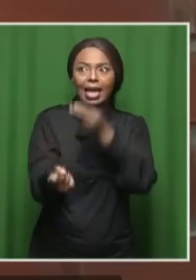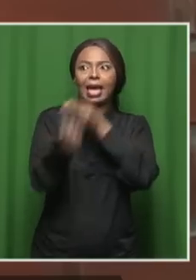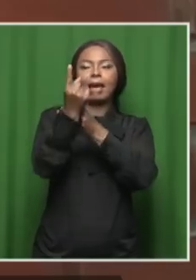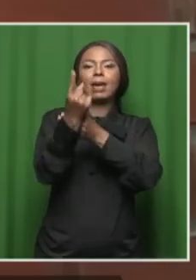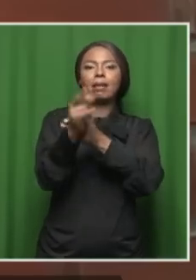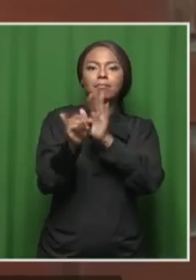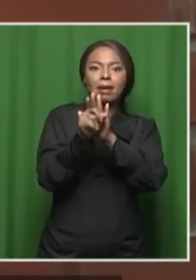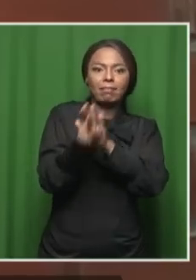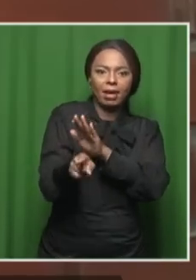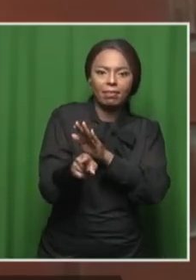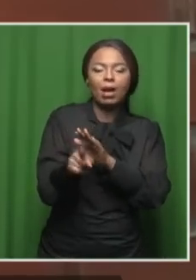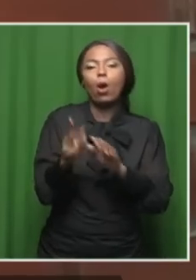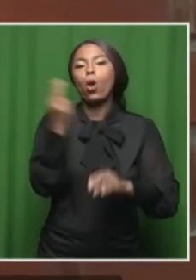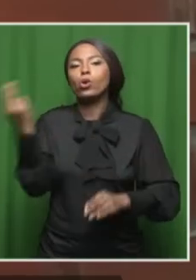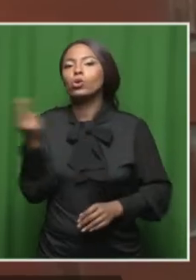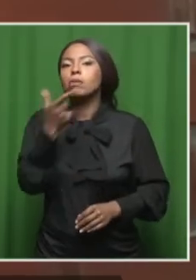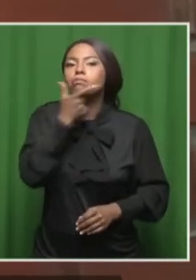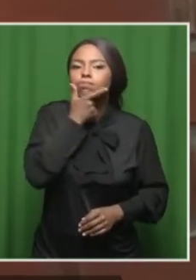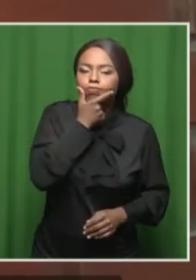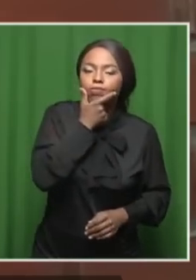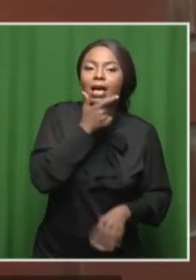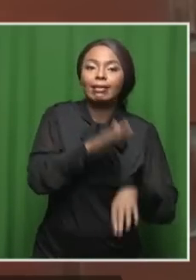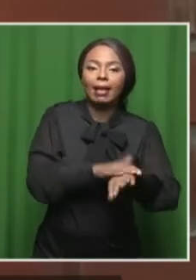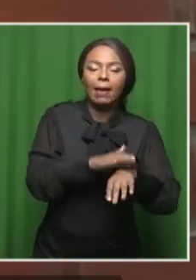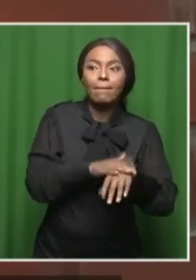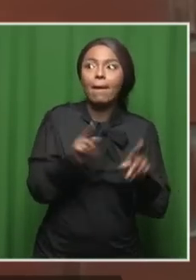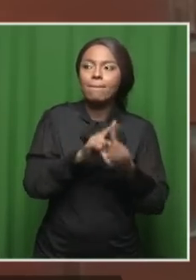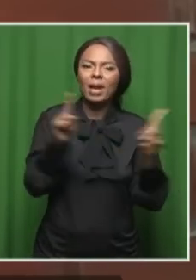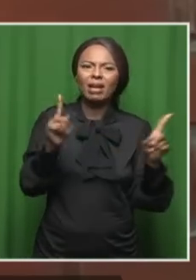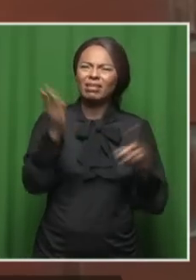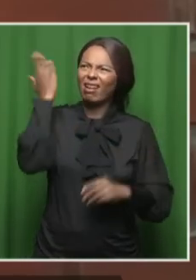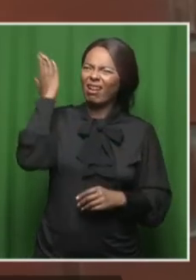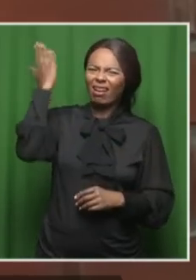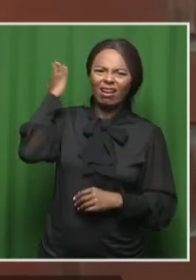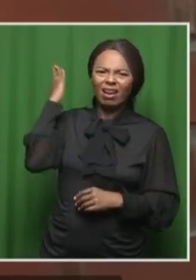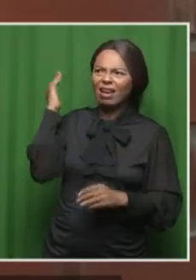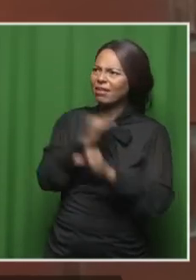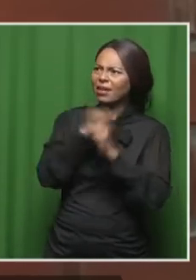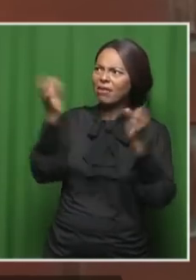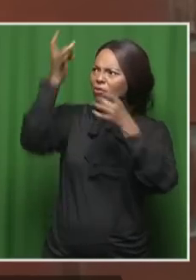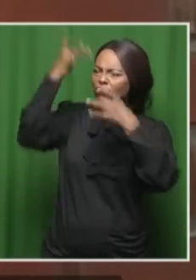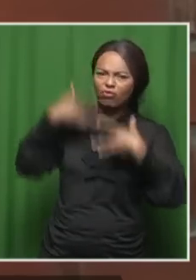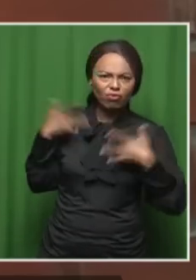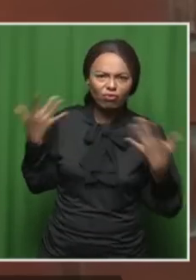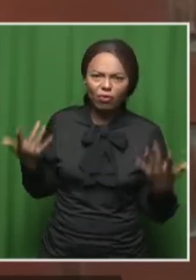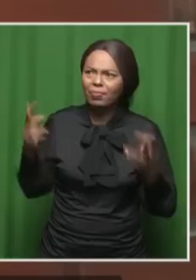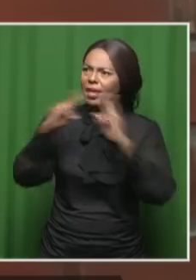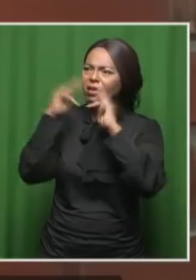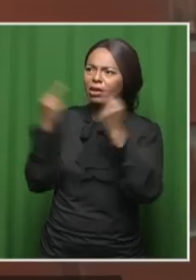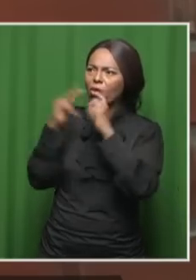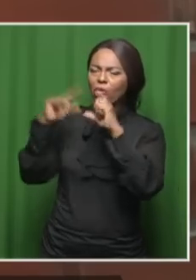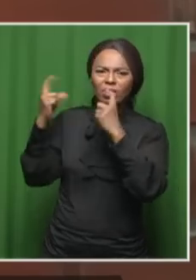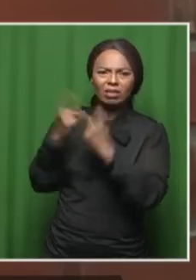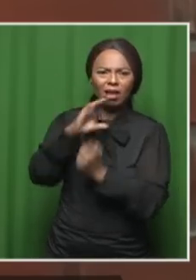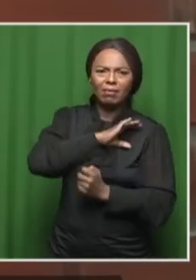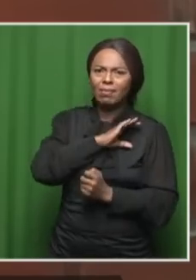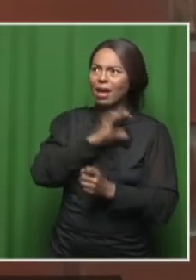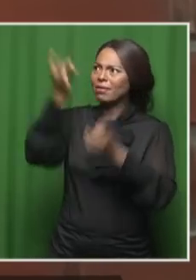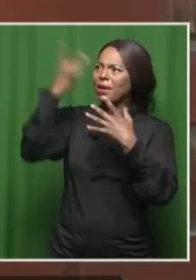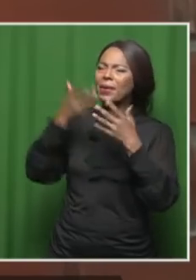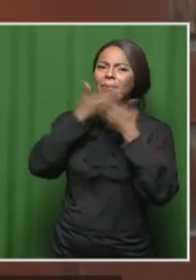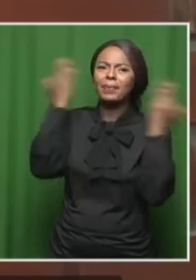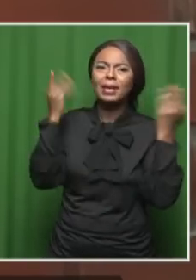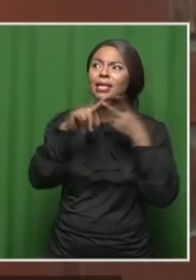in December. But then during that time, we were not even notified, let alone even the Department of Health.